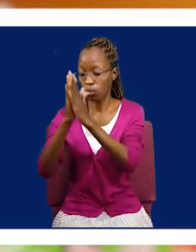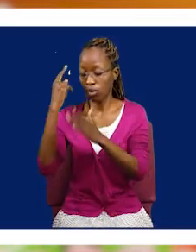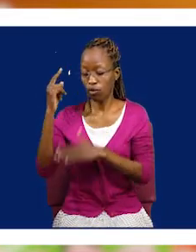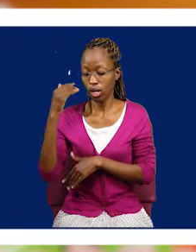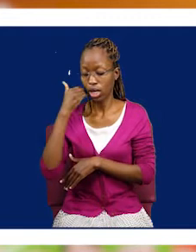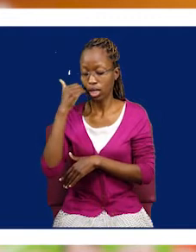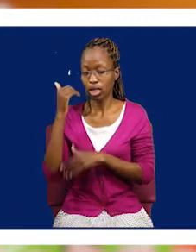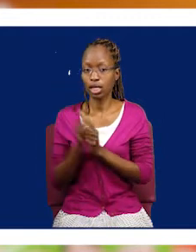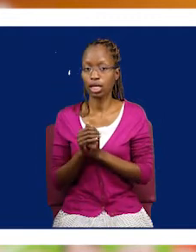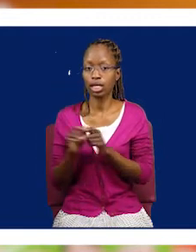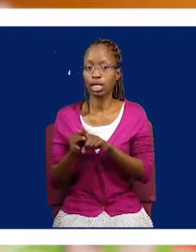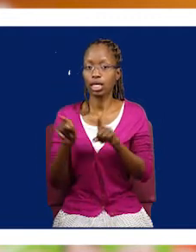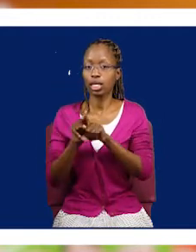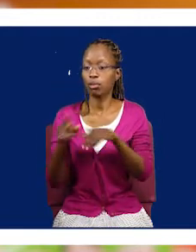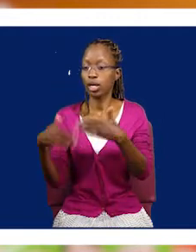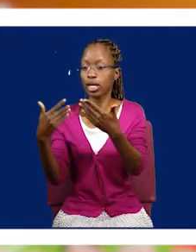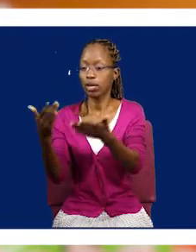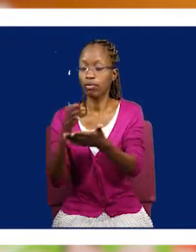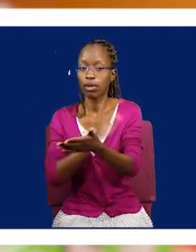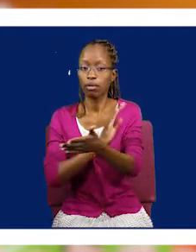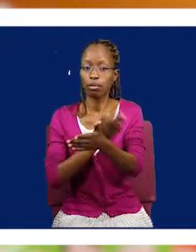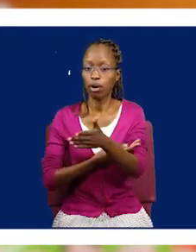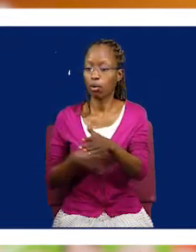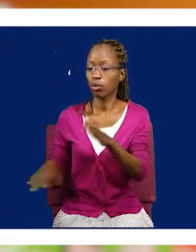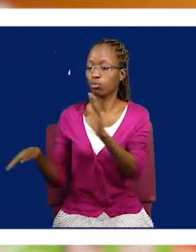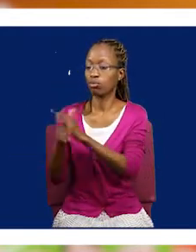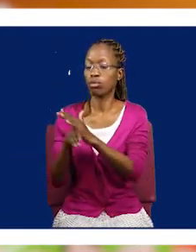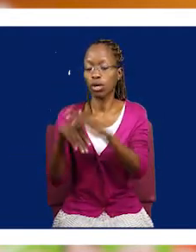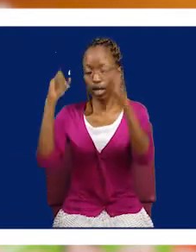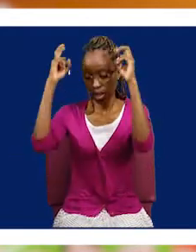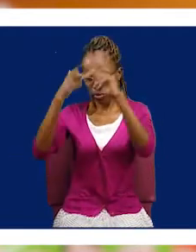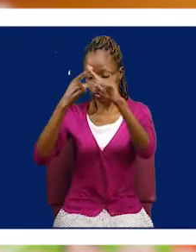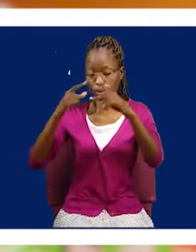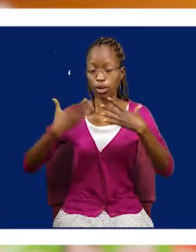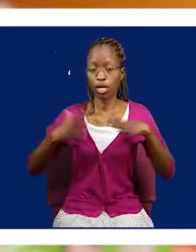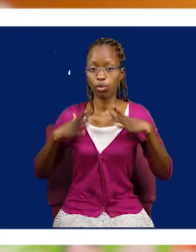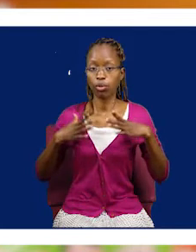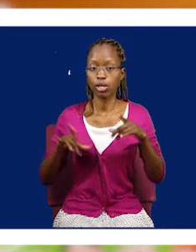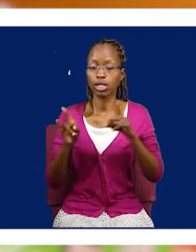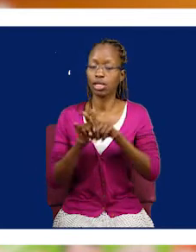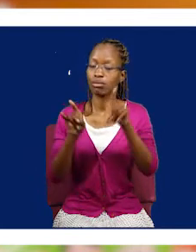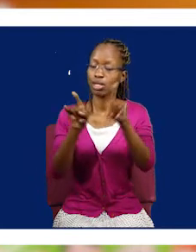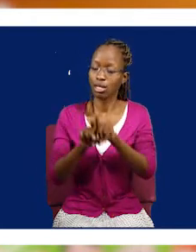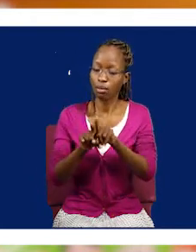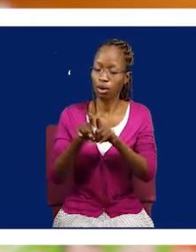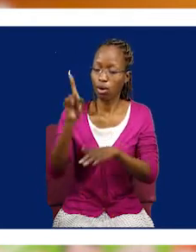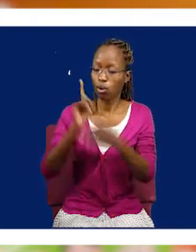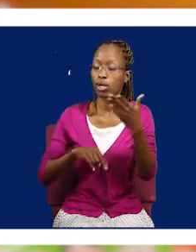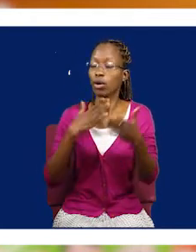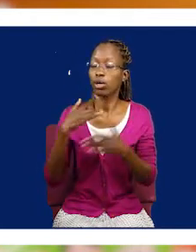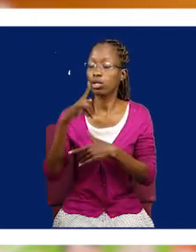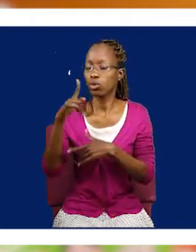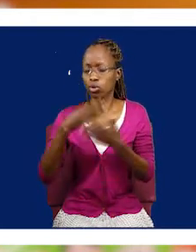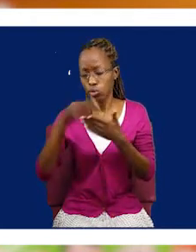are sick. He gave them power to chase away demons from them. But the main thing, boys and girls, that I want you to go